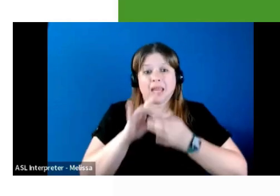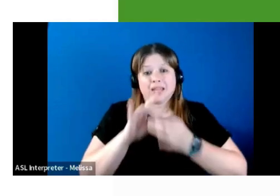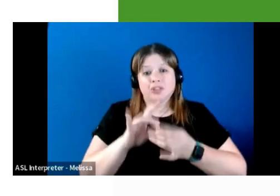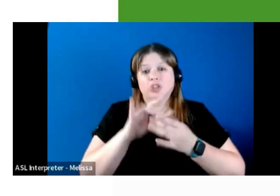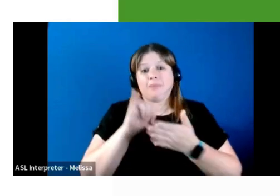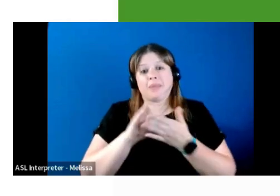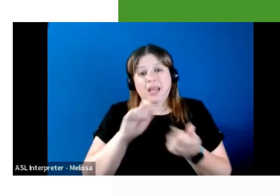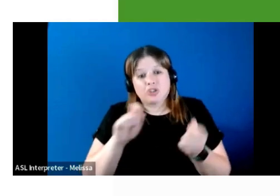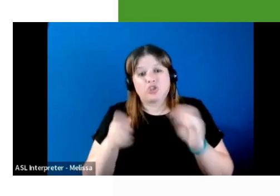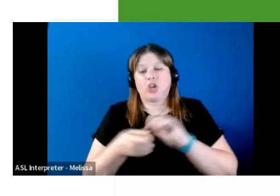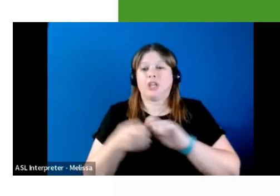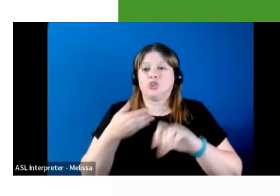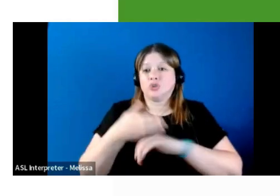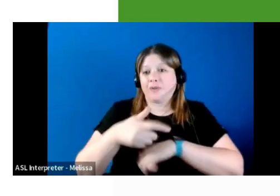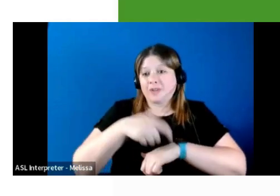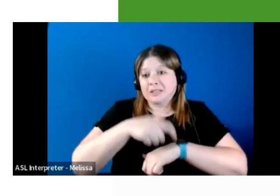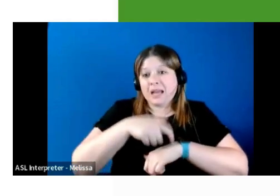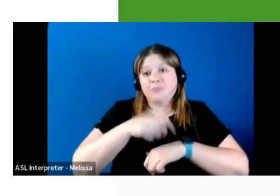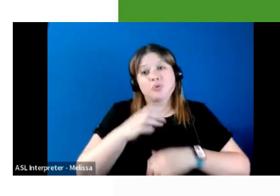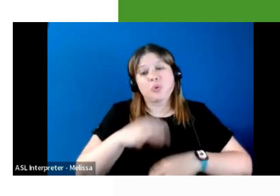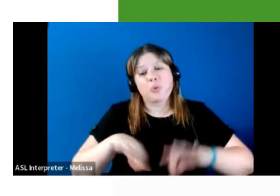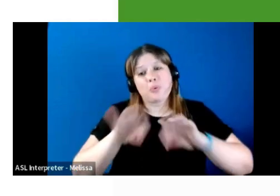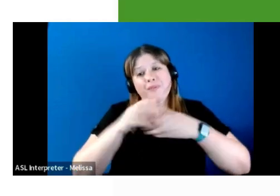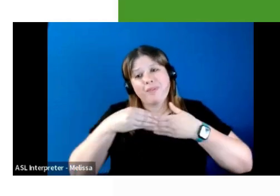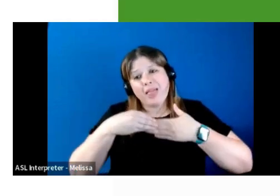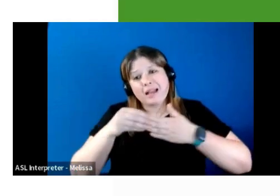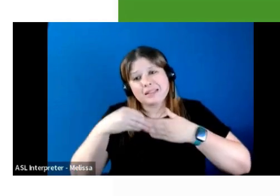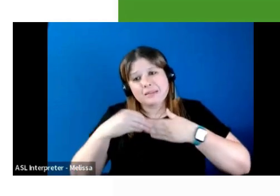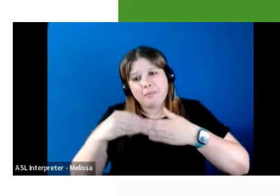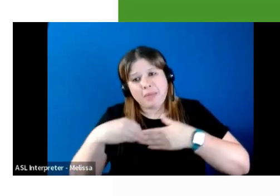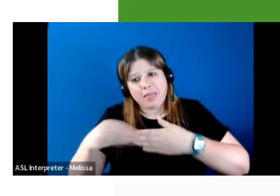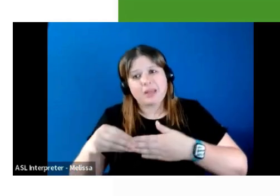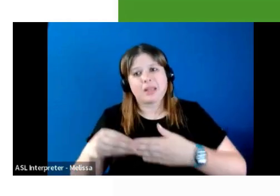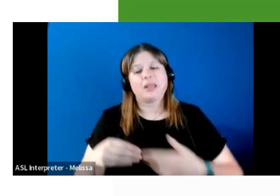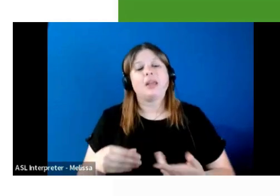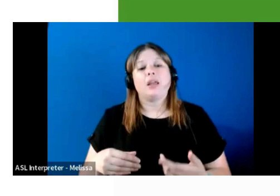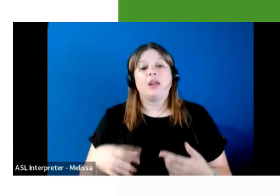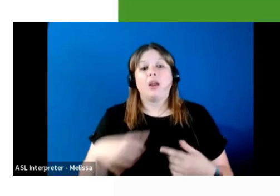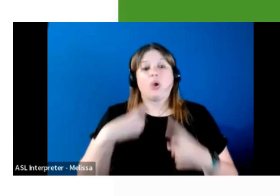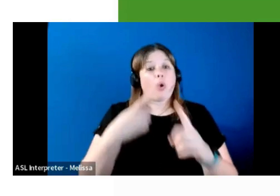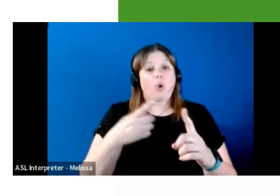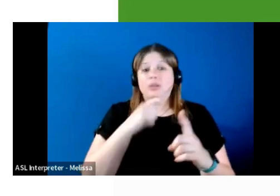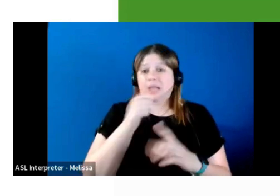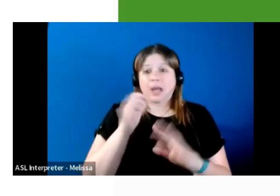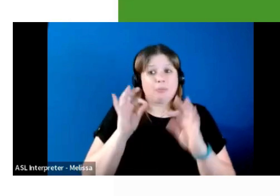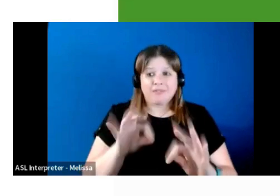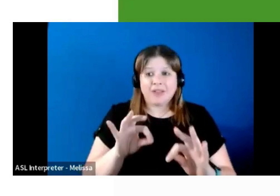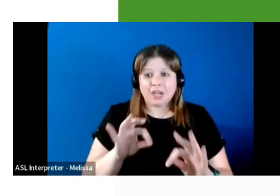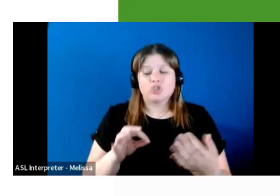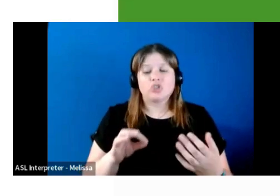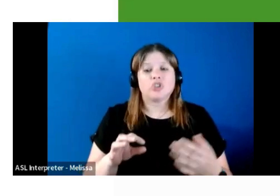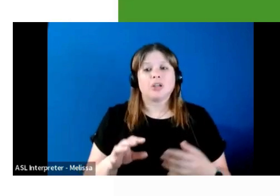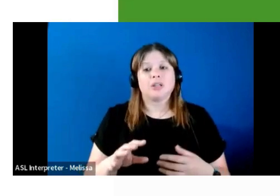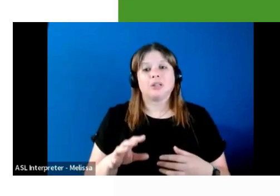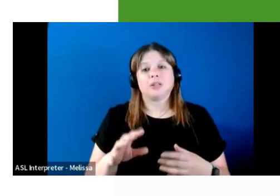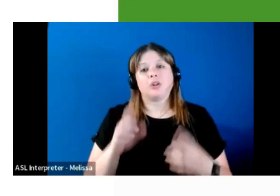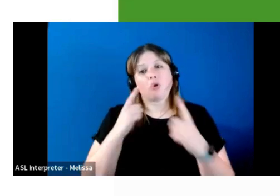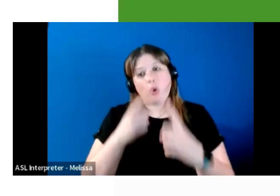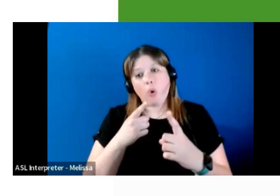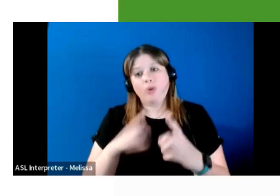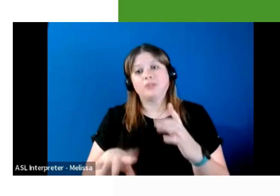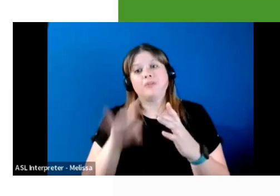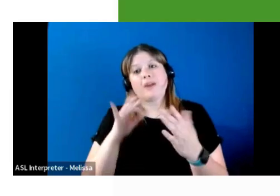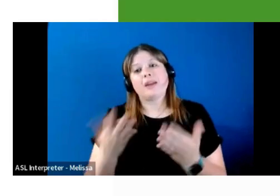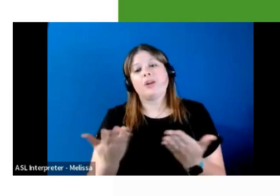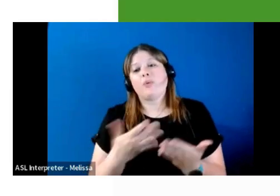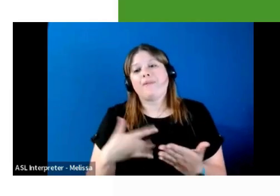time, so flexibility matters. The goal is not perfection, it's finding what feels good, connected, and